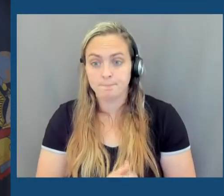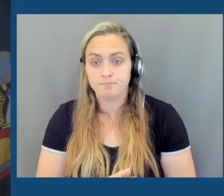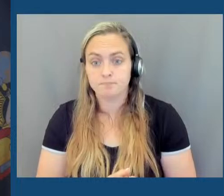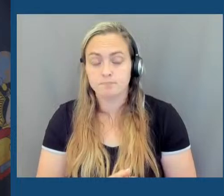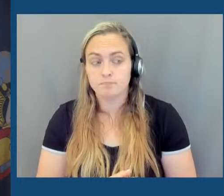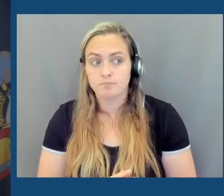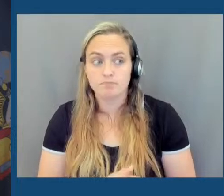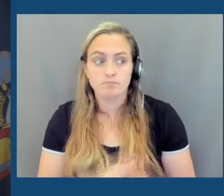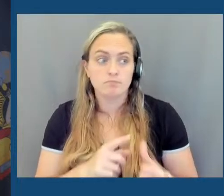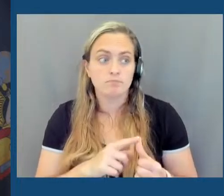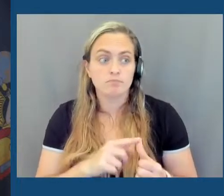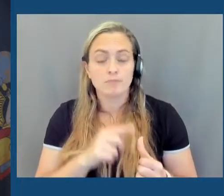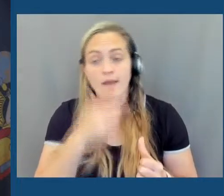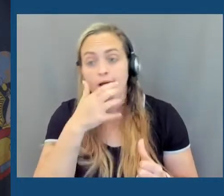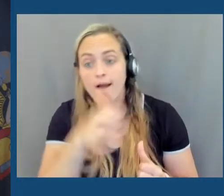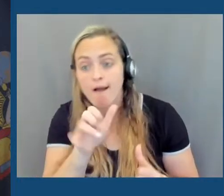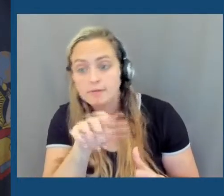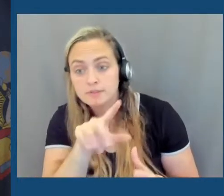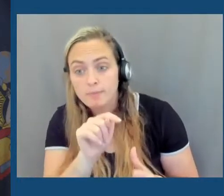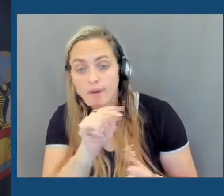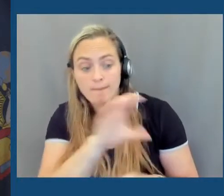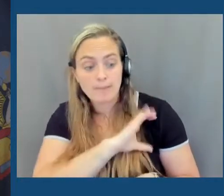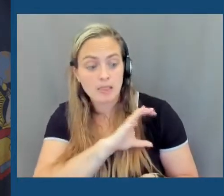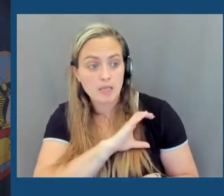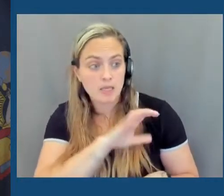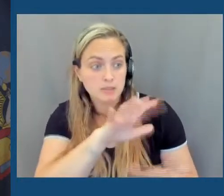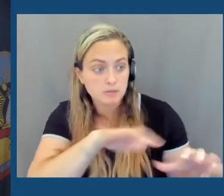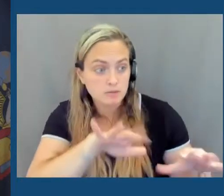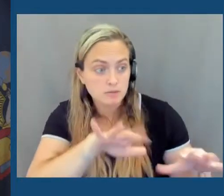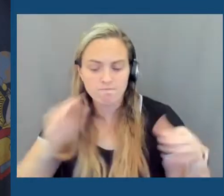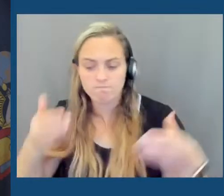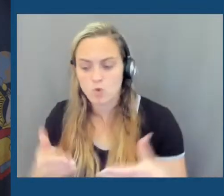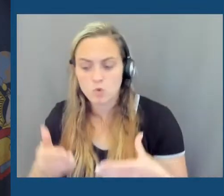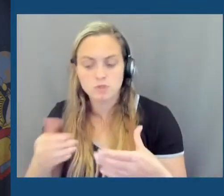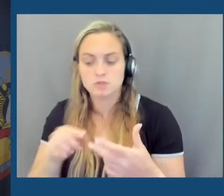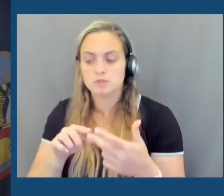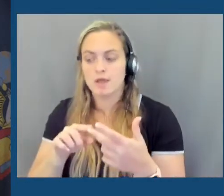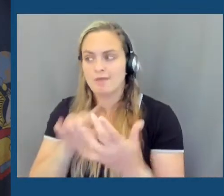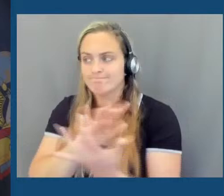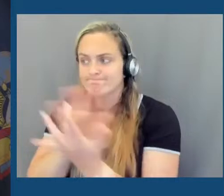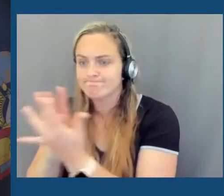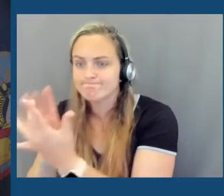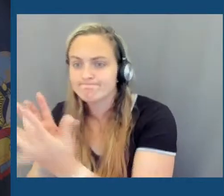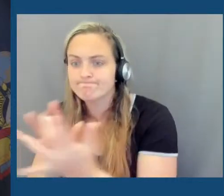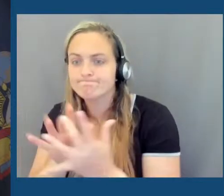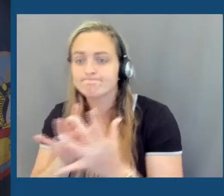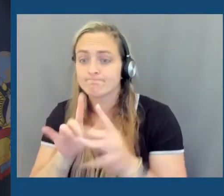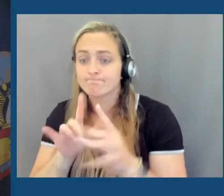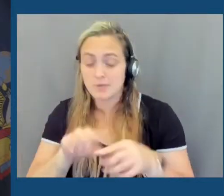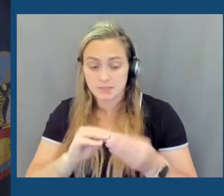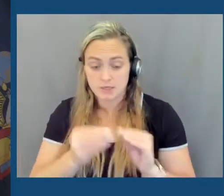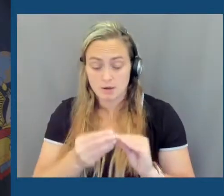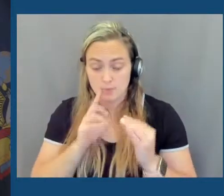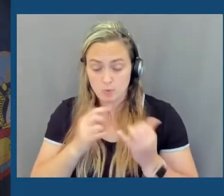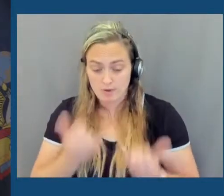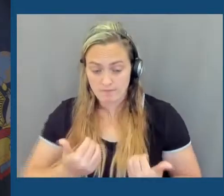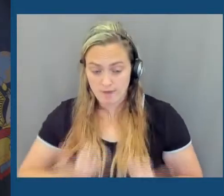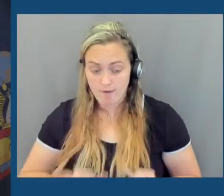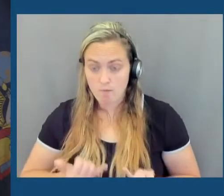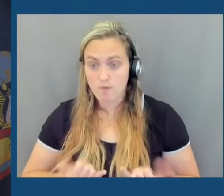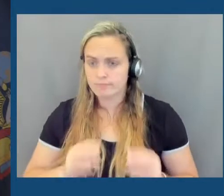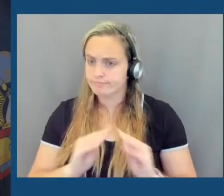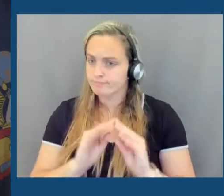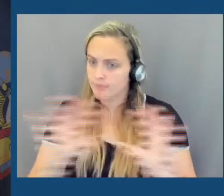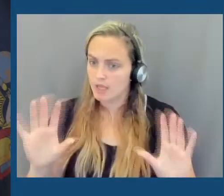Strategies like hotspot policing, focused deterrence, and street outreach. And based on the numbers today, it's clear